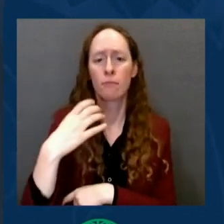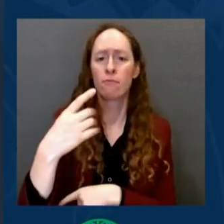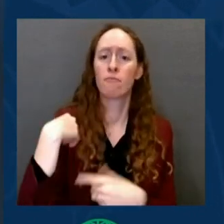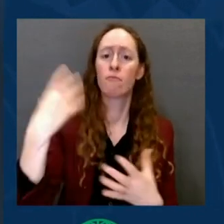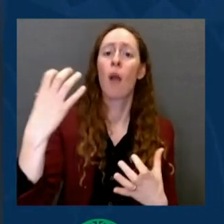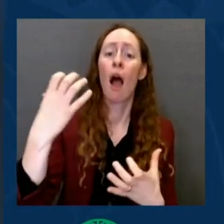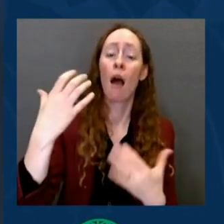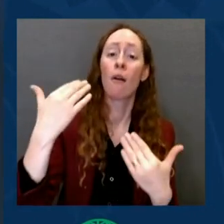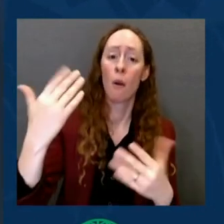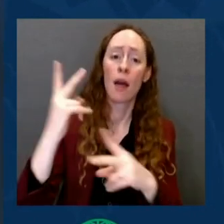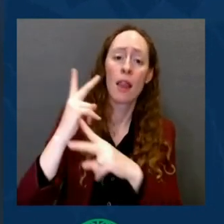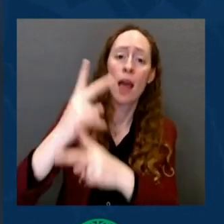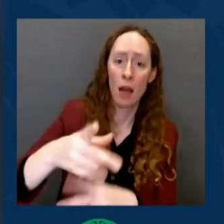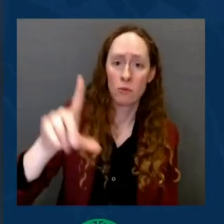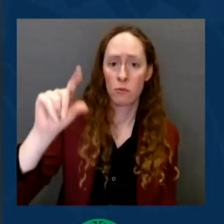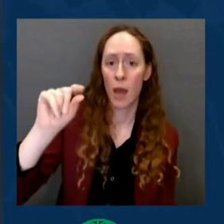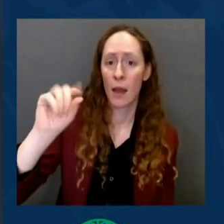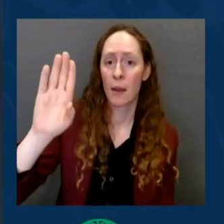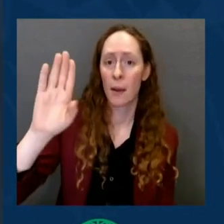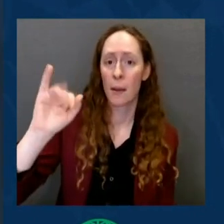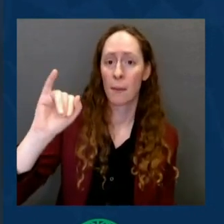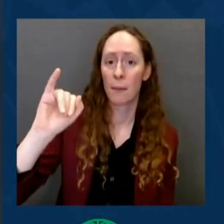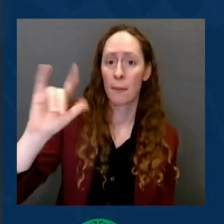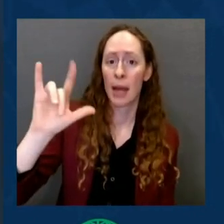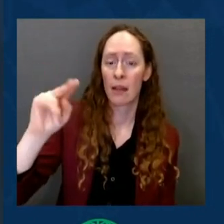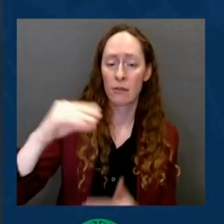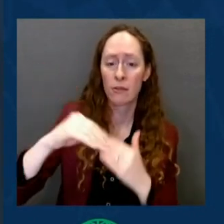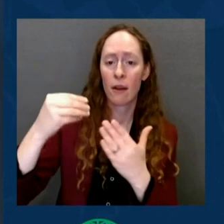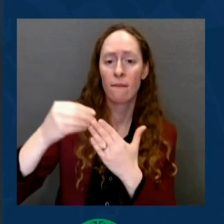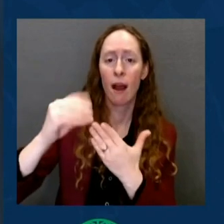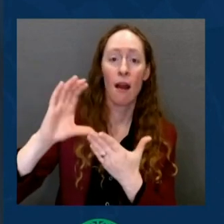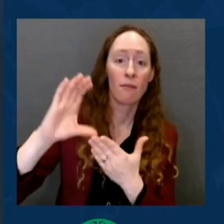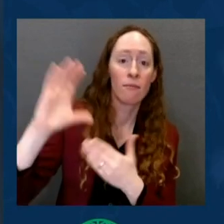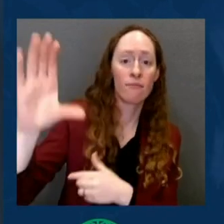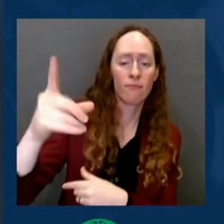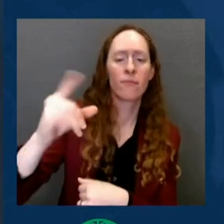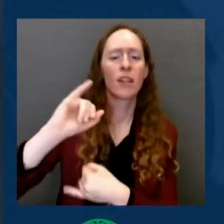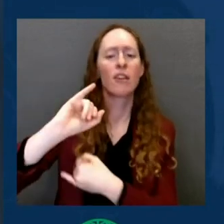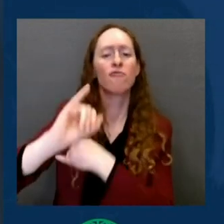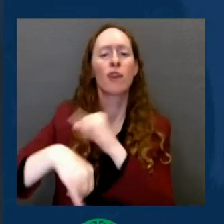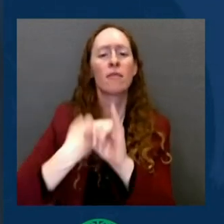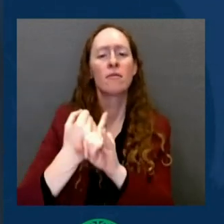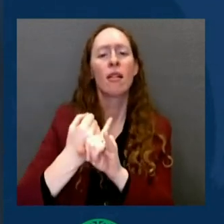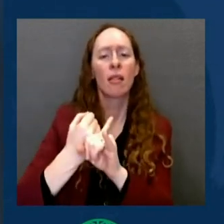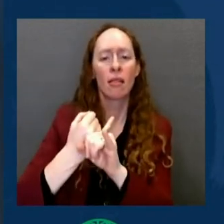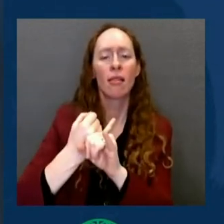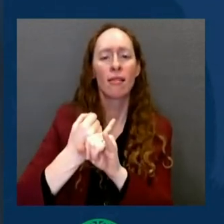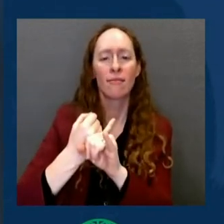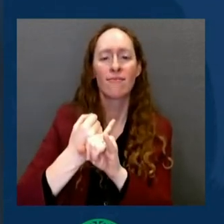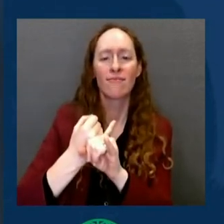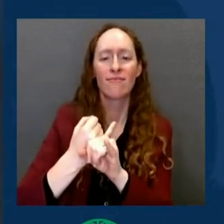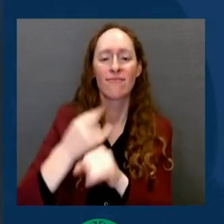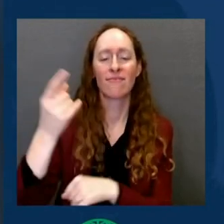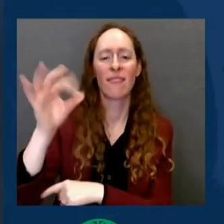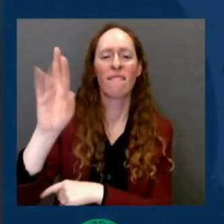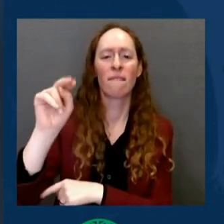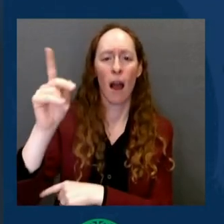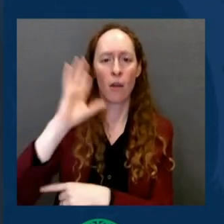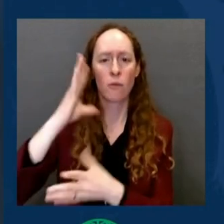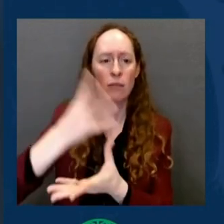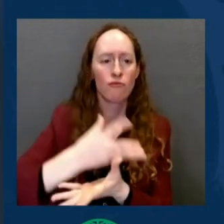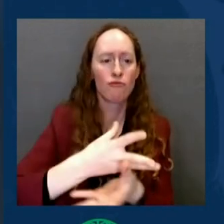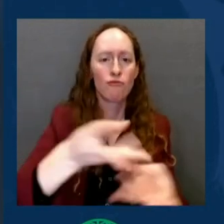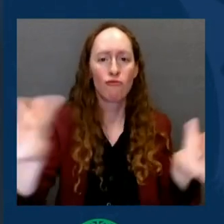access to necessary financing for low- and middle-income countries, which are so difficult to come by now, and so will